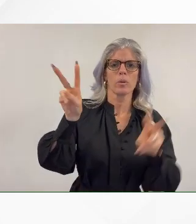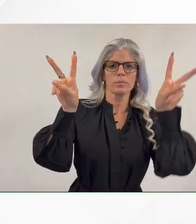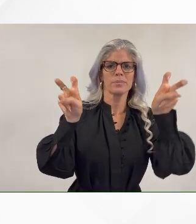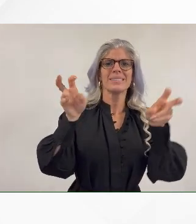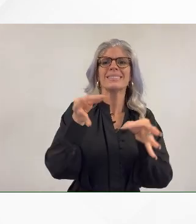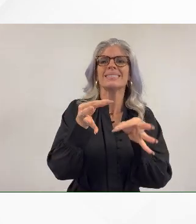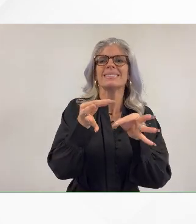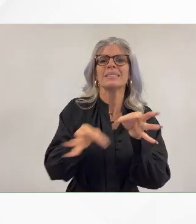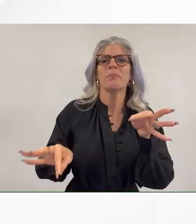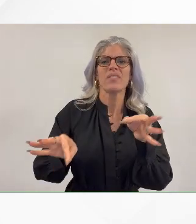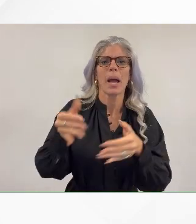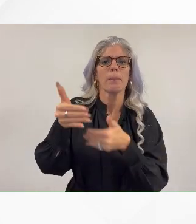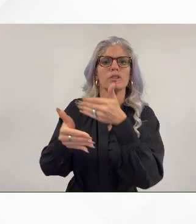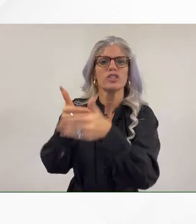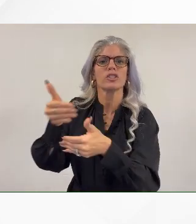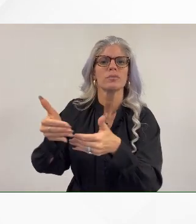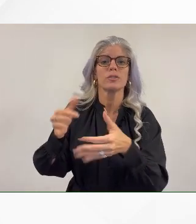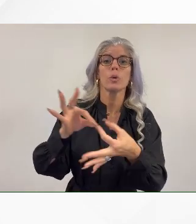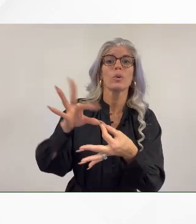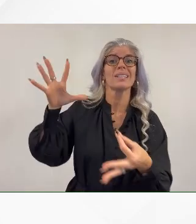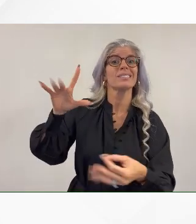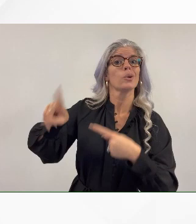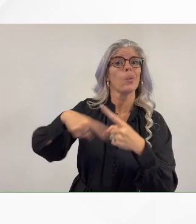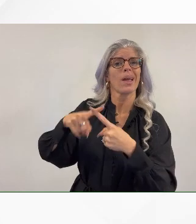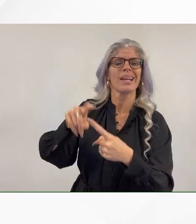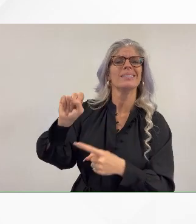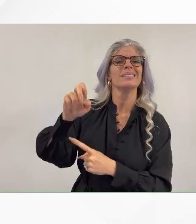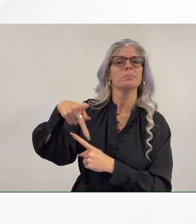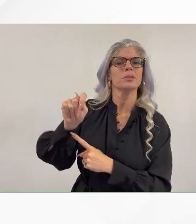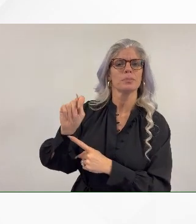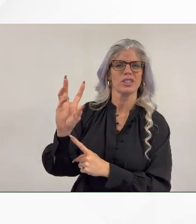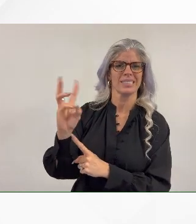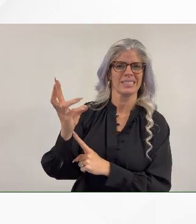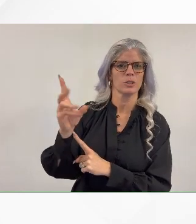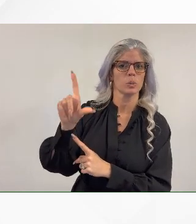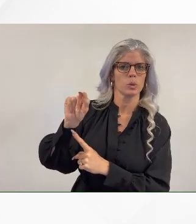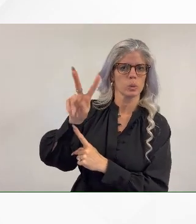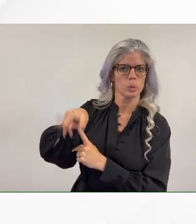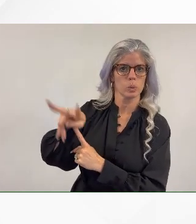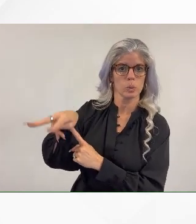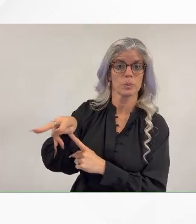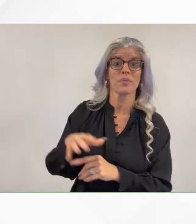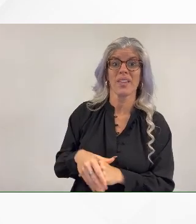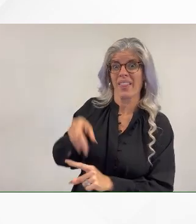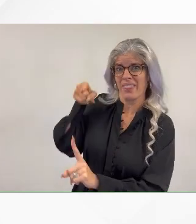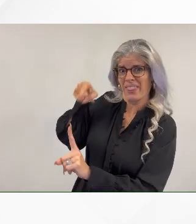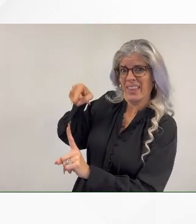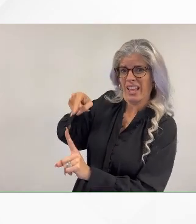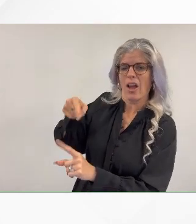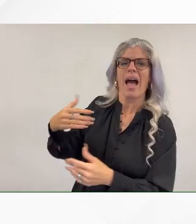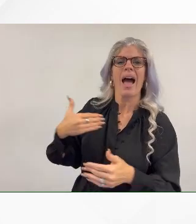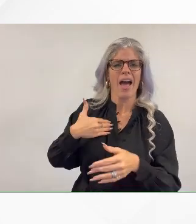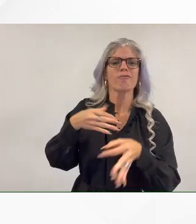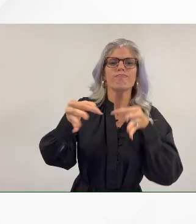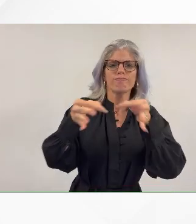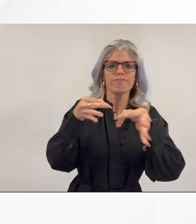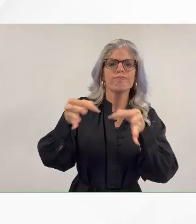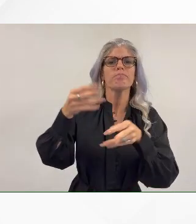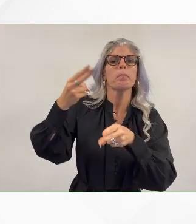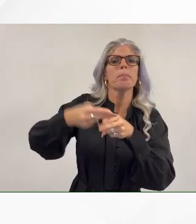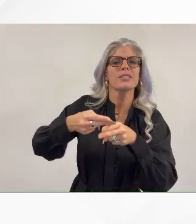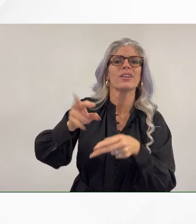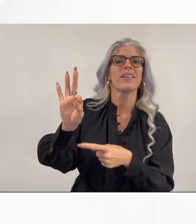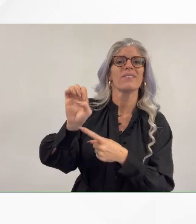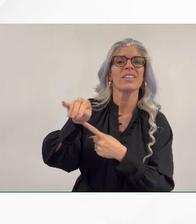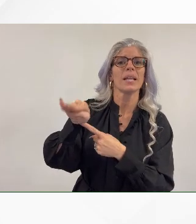labor straight time for budgeted employees is not eligible. 406 mitigation funding is also not eligible